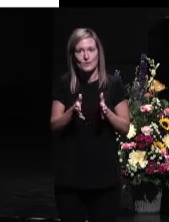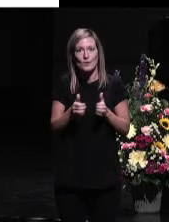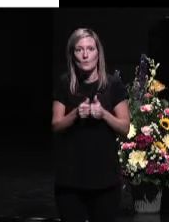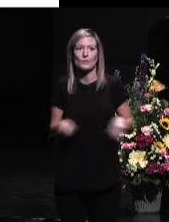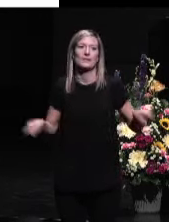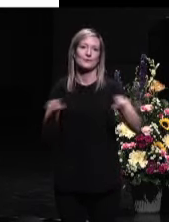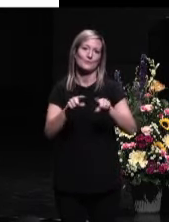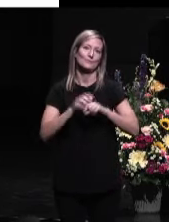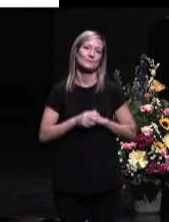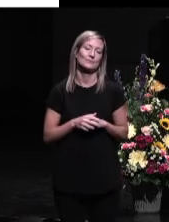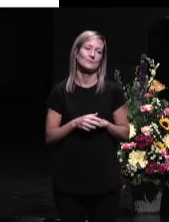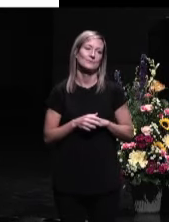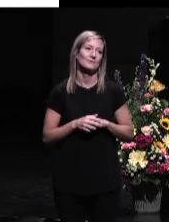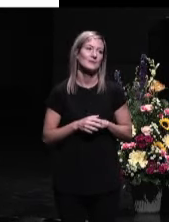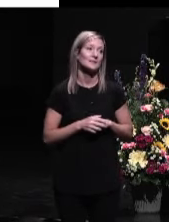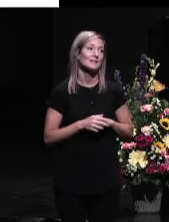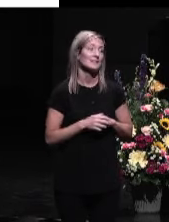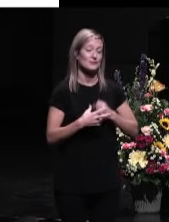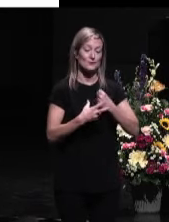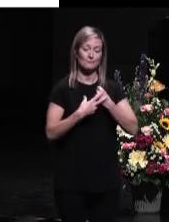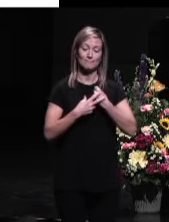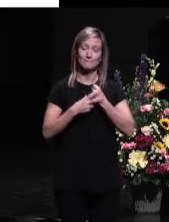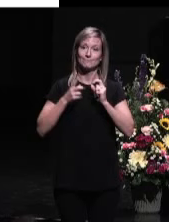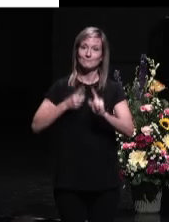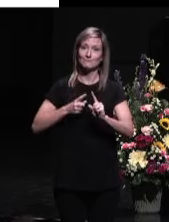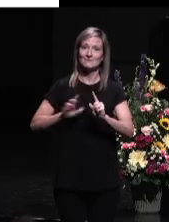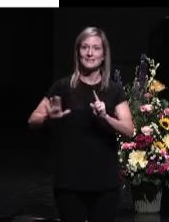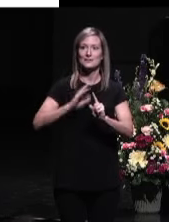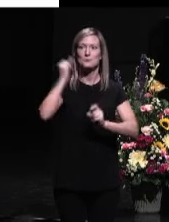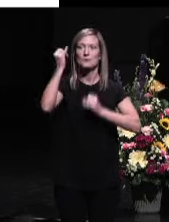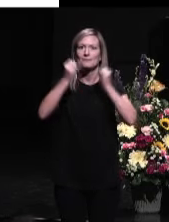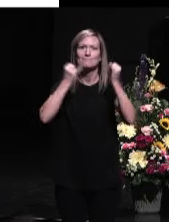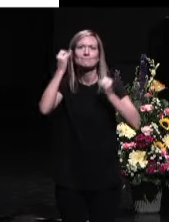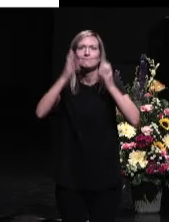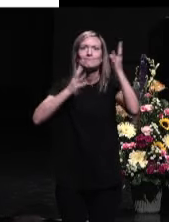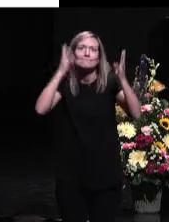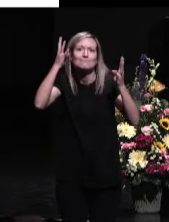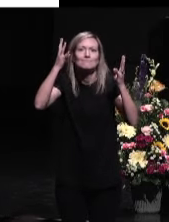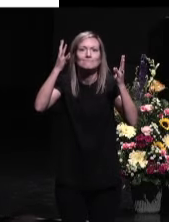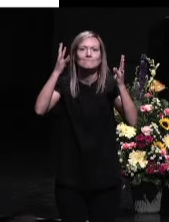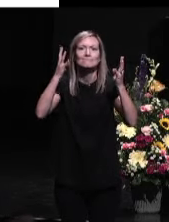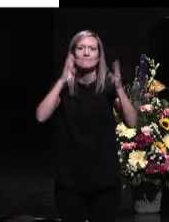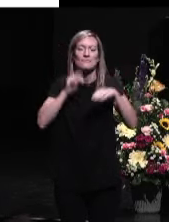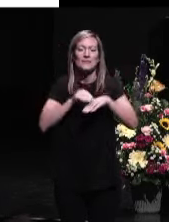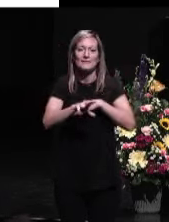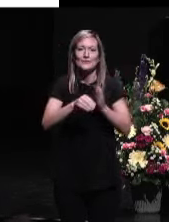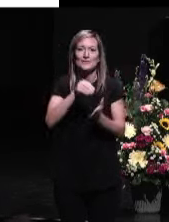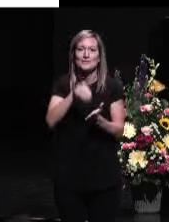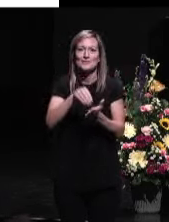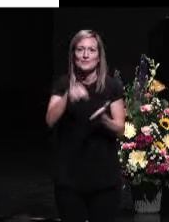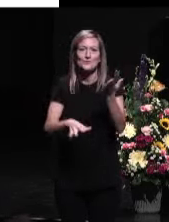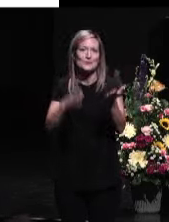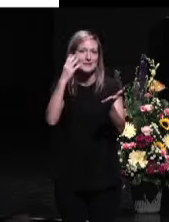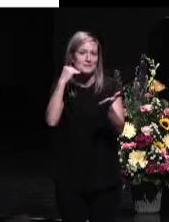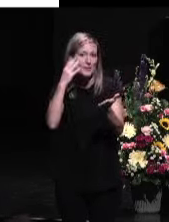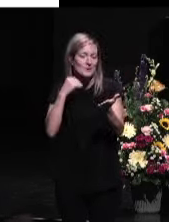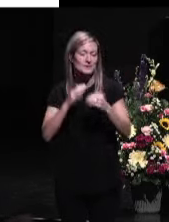it's about your innovations that make such an important difference, and I want to share some examples to